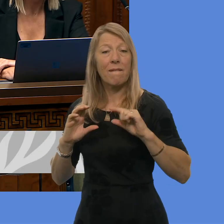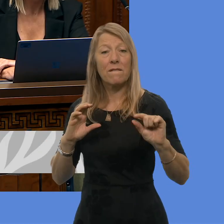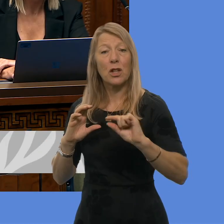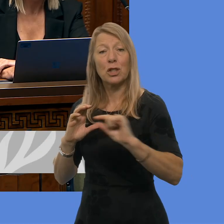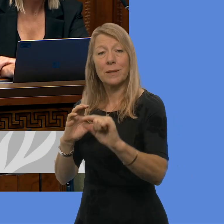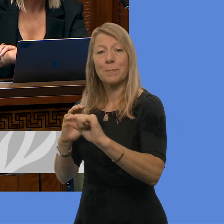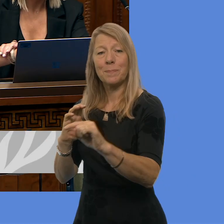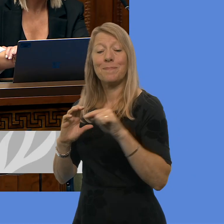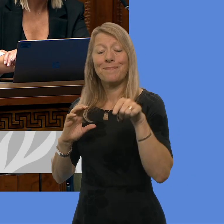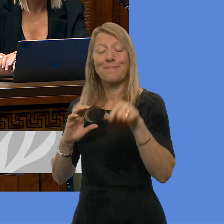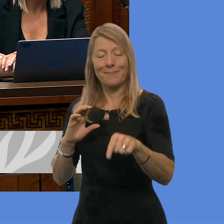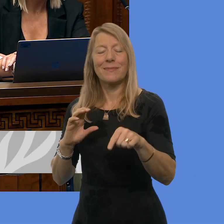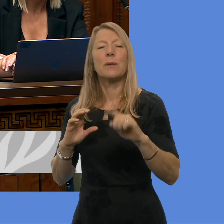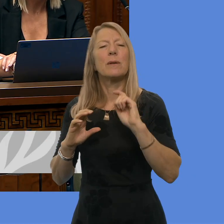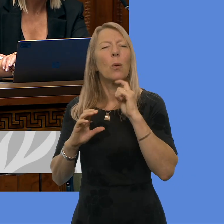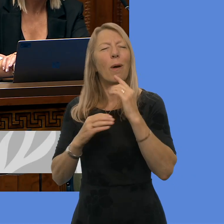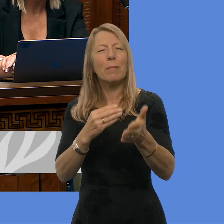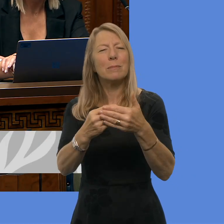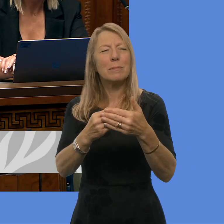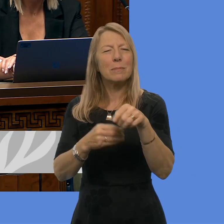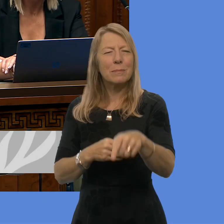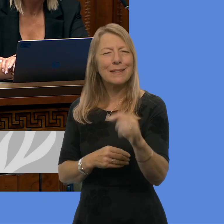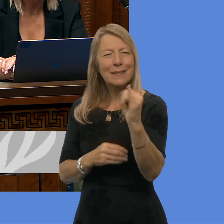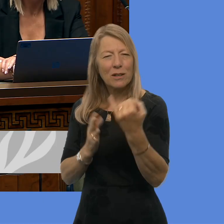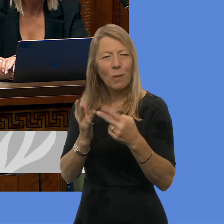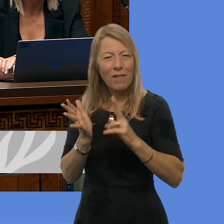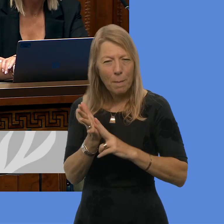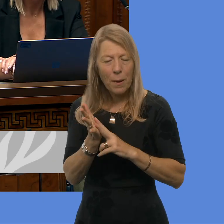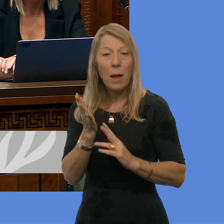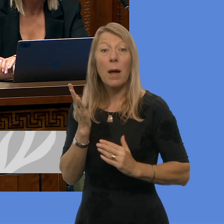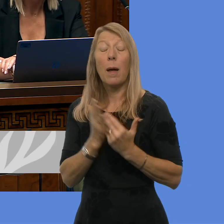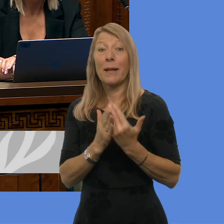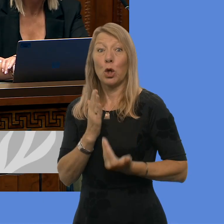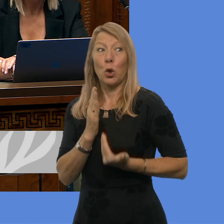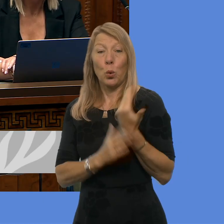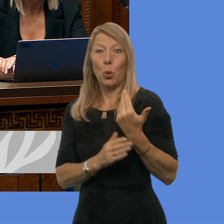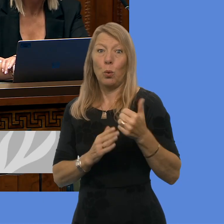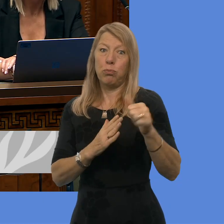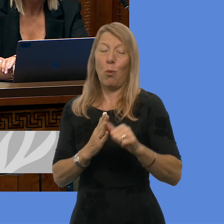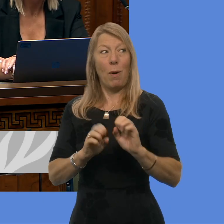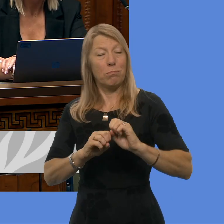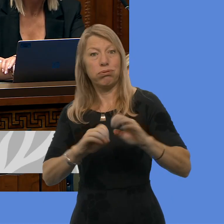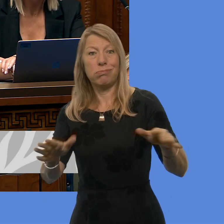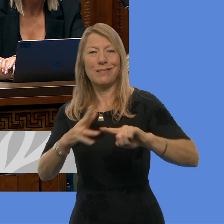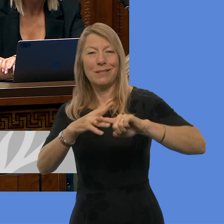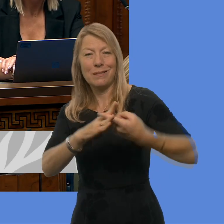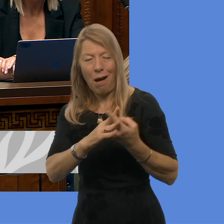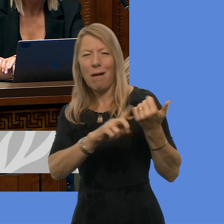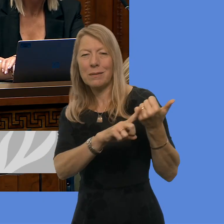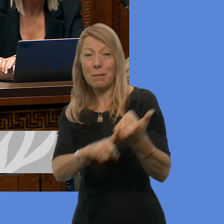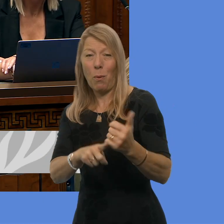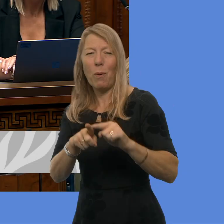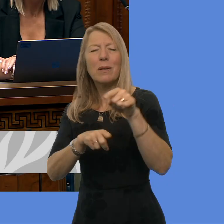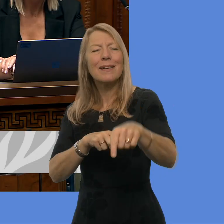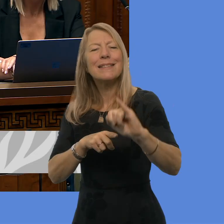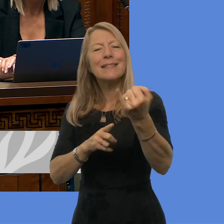close on the 6th of November to ensure that any new programmes are in place by the 1st of April next year. So this is a central activity that's needed to implement many of